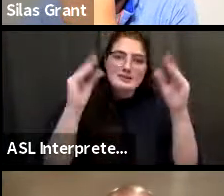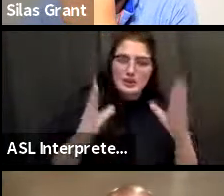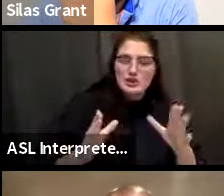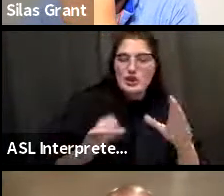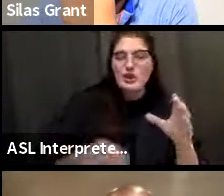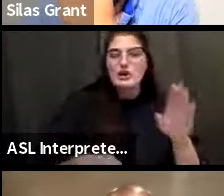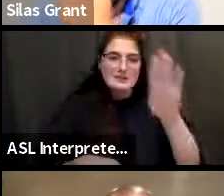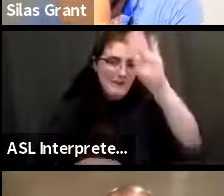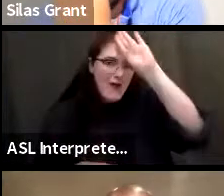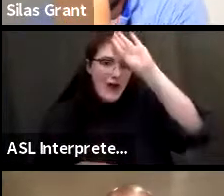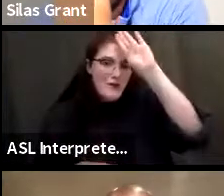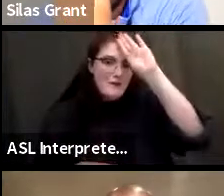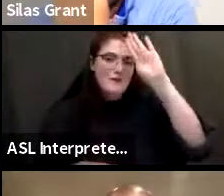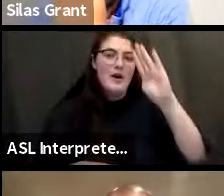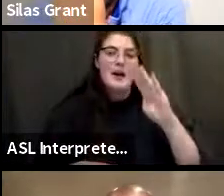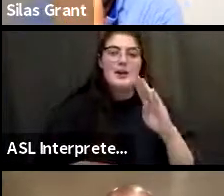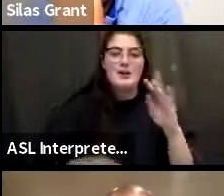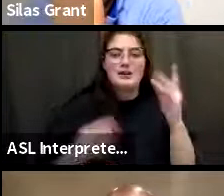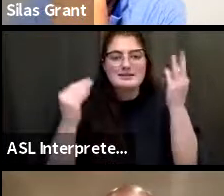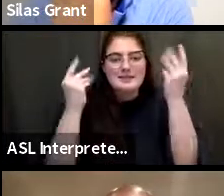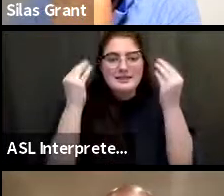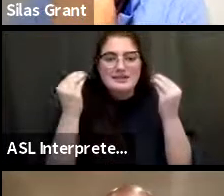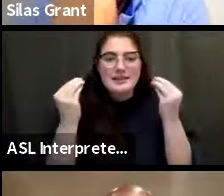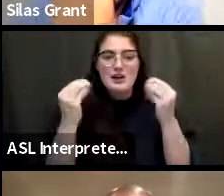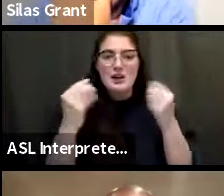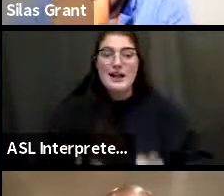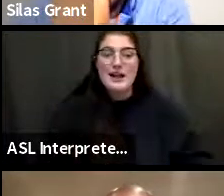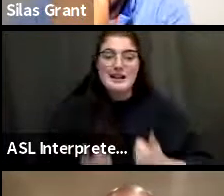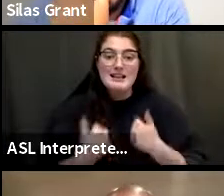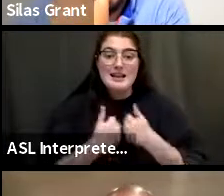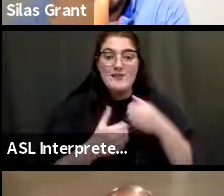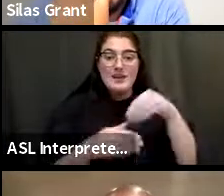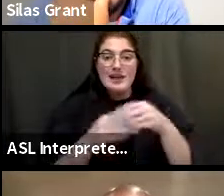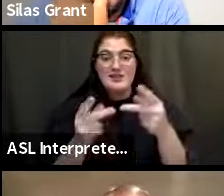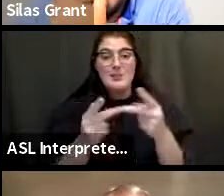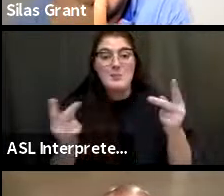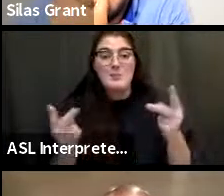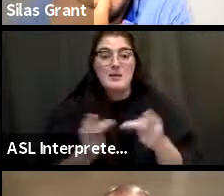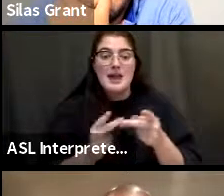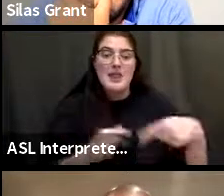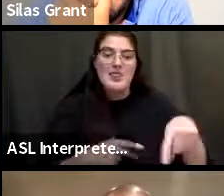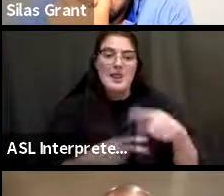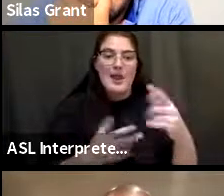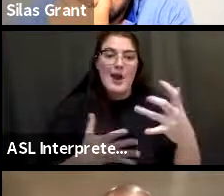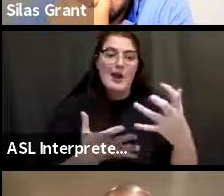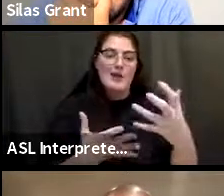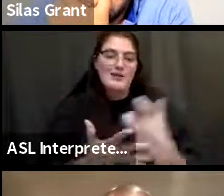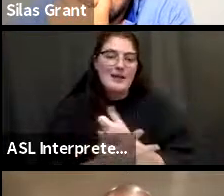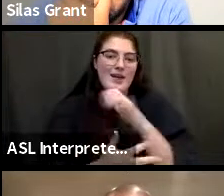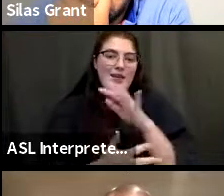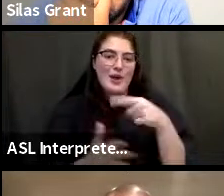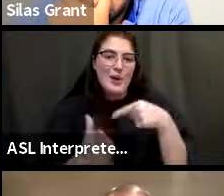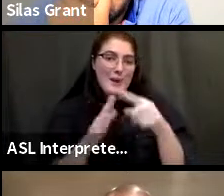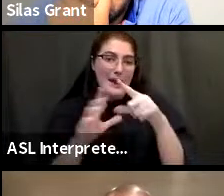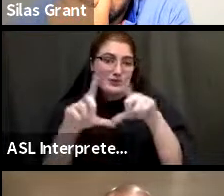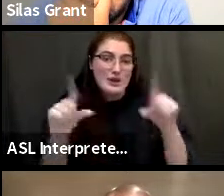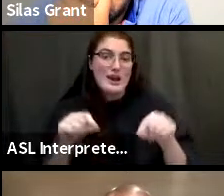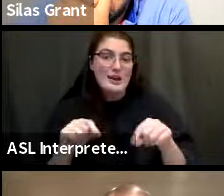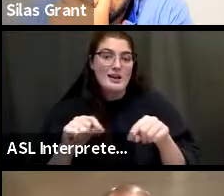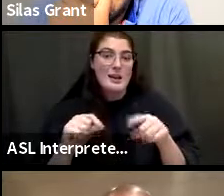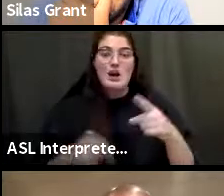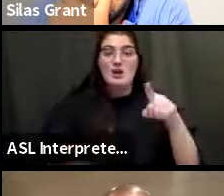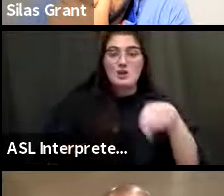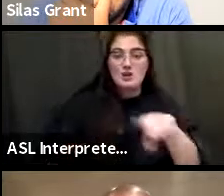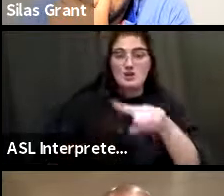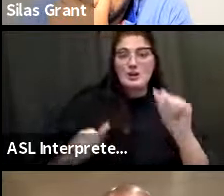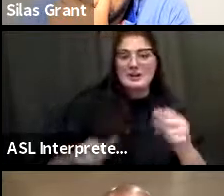firefighters consider living in the place where they earn their paycheck. And you can see in